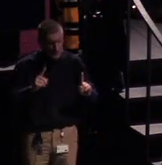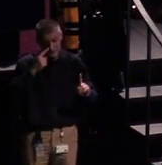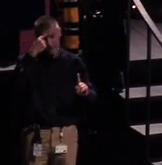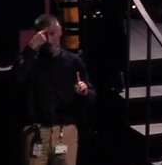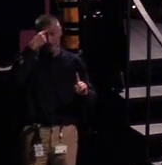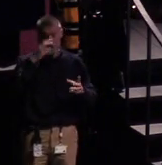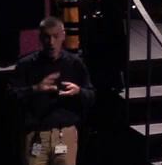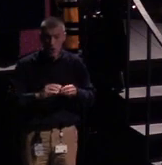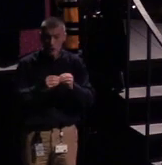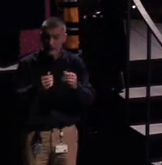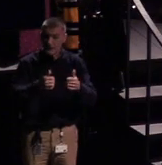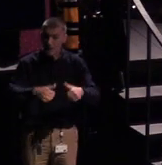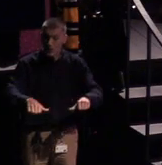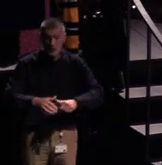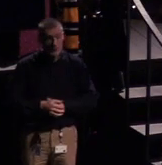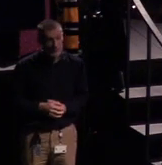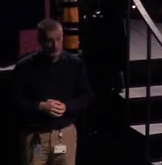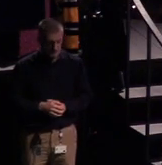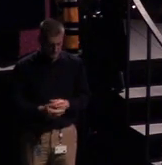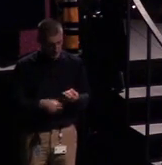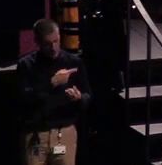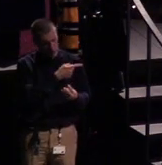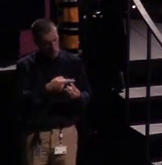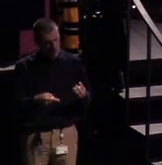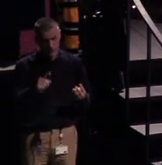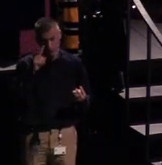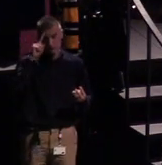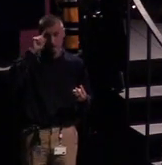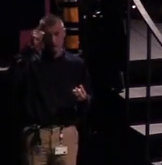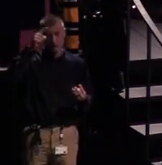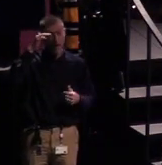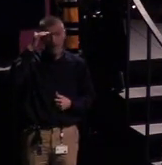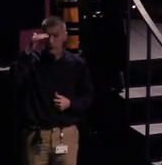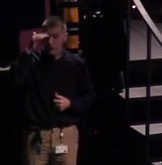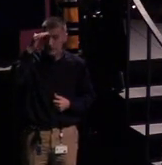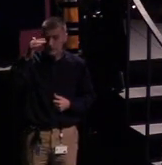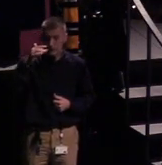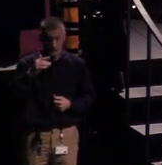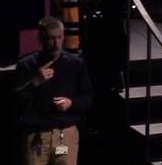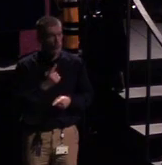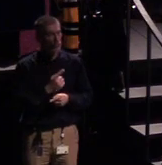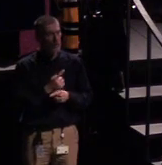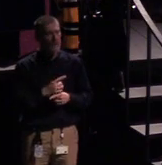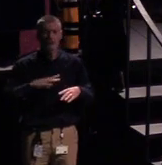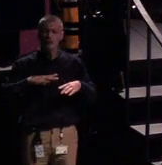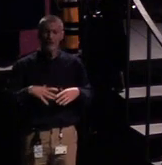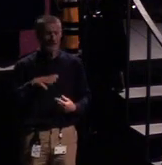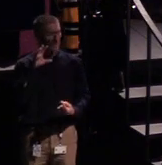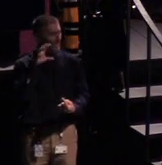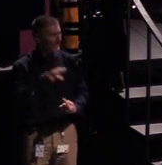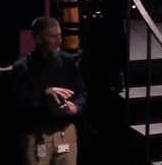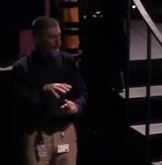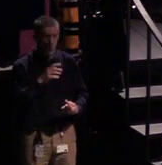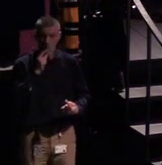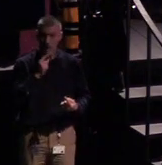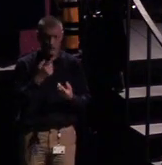three guiding principles for have emerged for what a relaxed venue will be and I'd like to